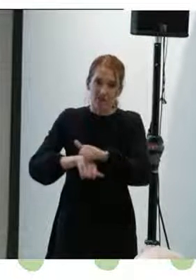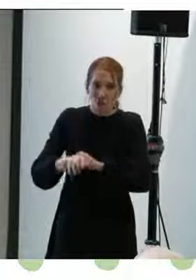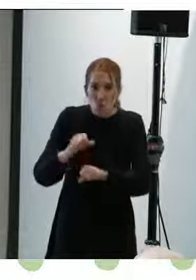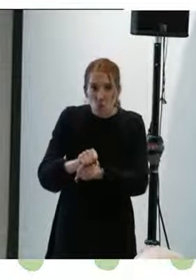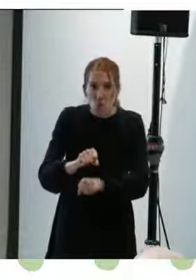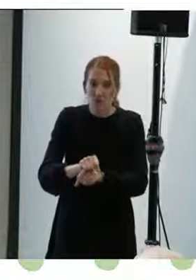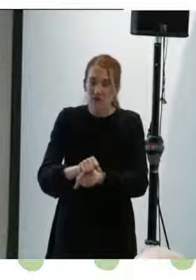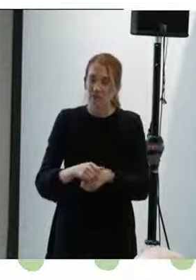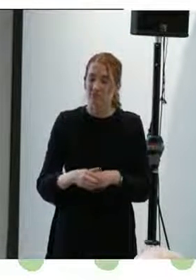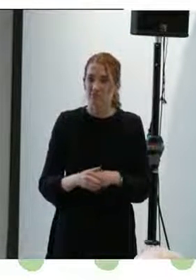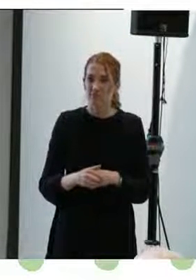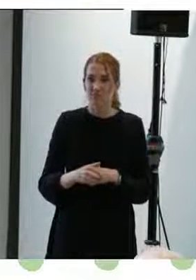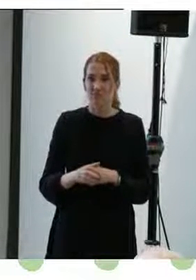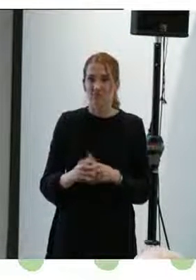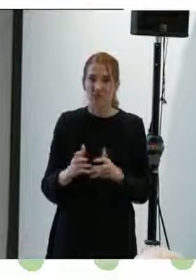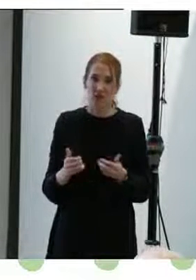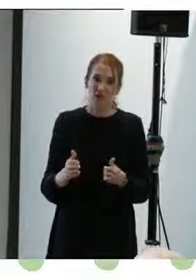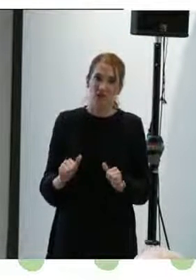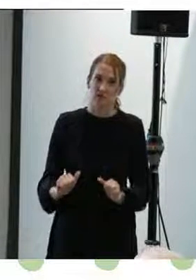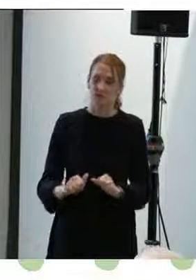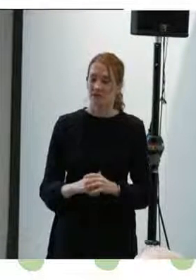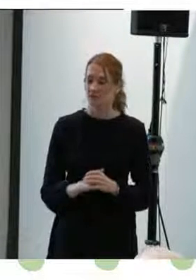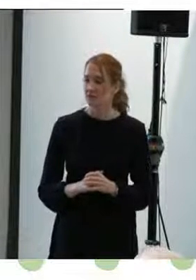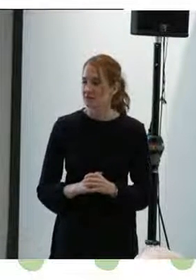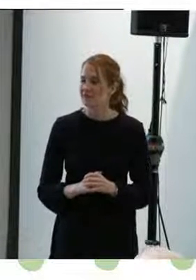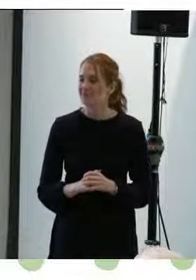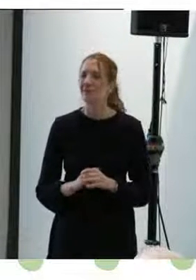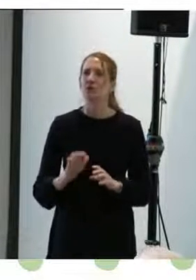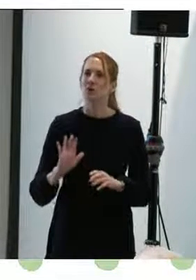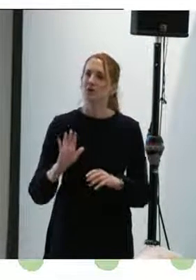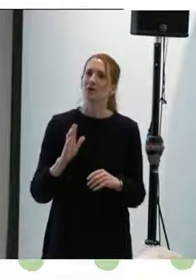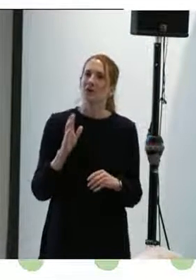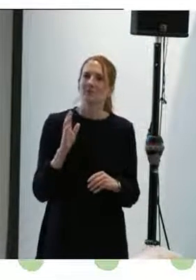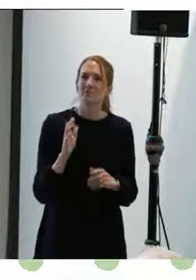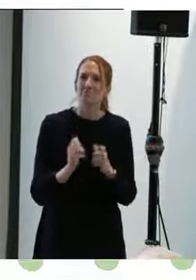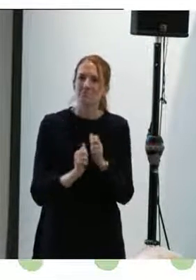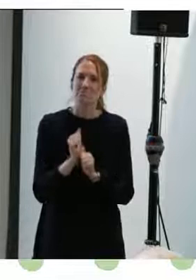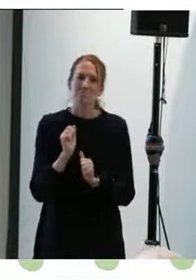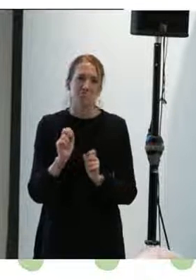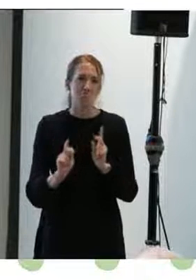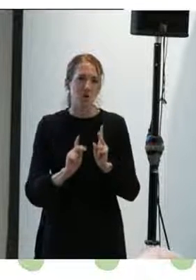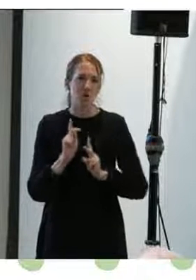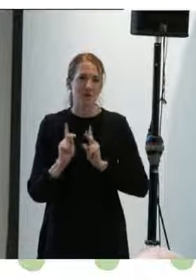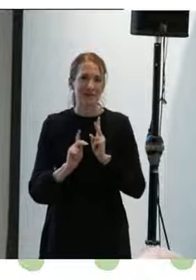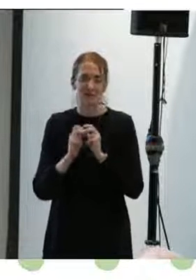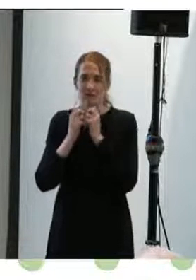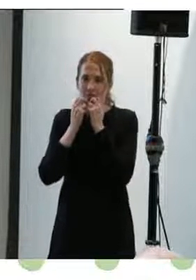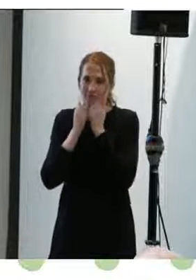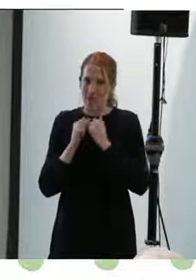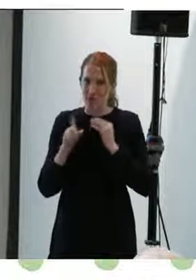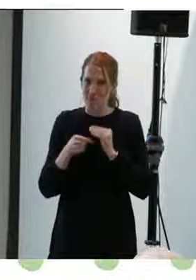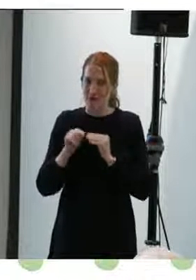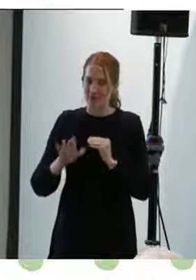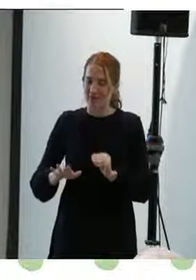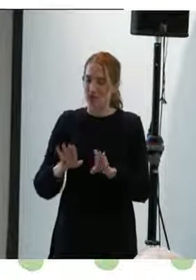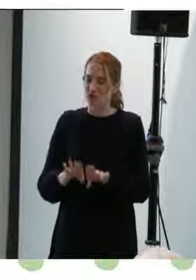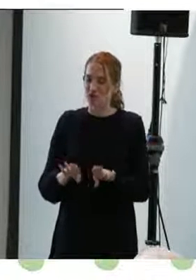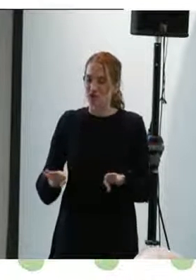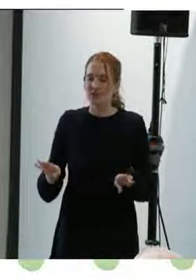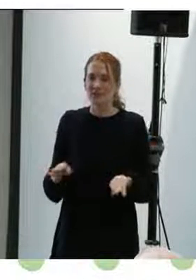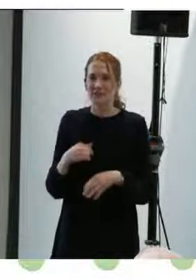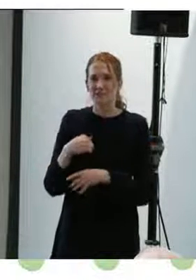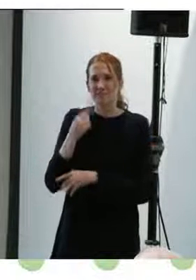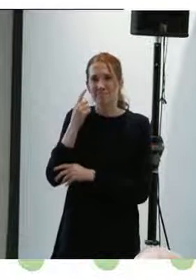lot of effort in that sense. I will say most people, they care a lot about their children, and so I've often wondered